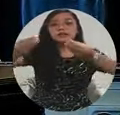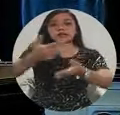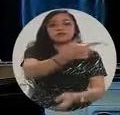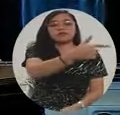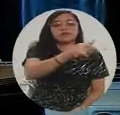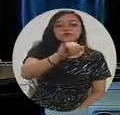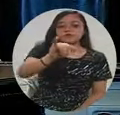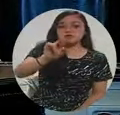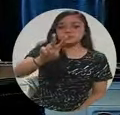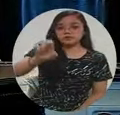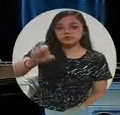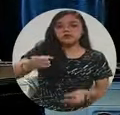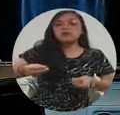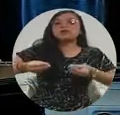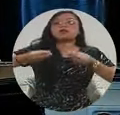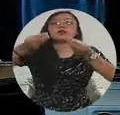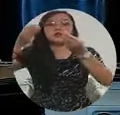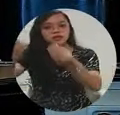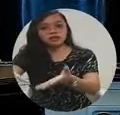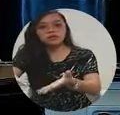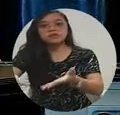bodies.